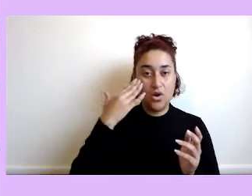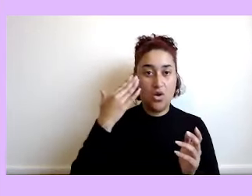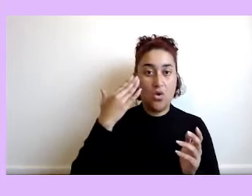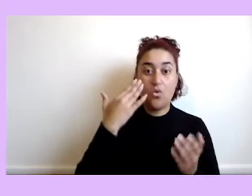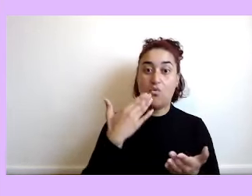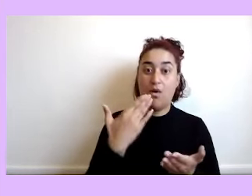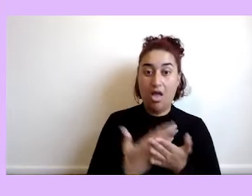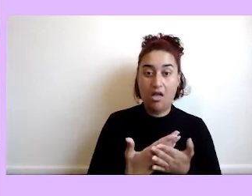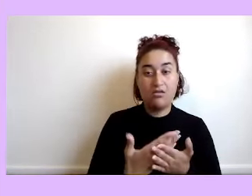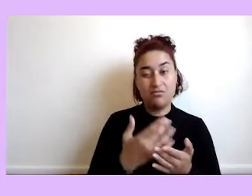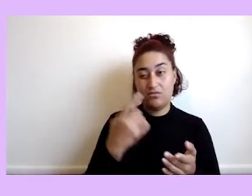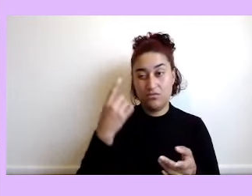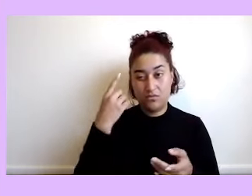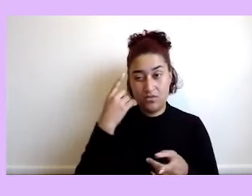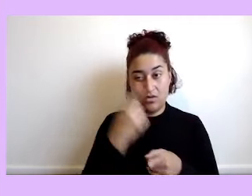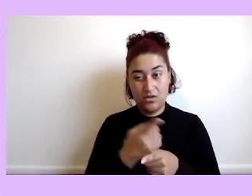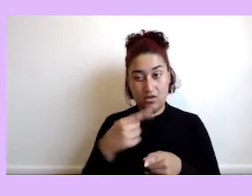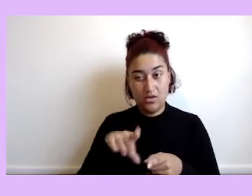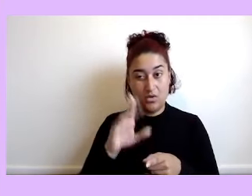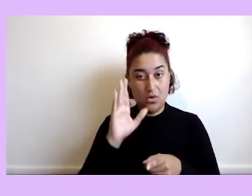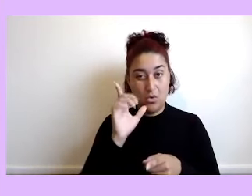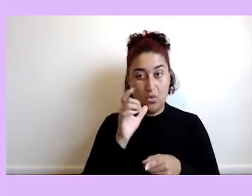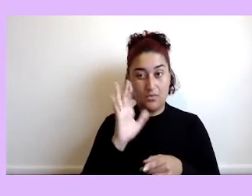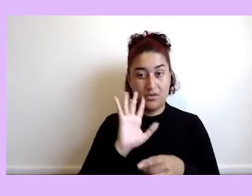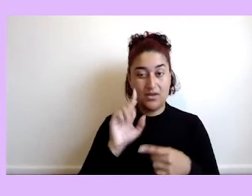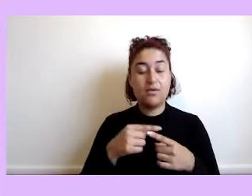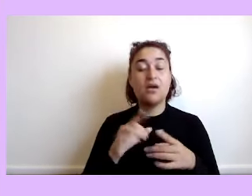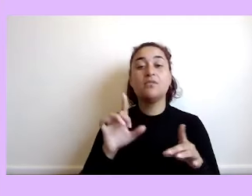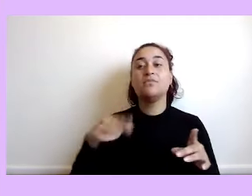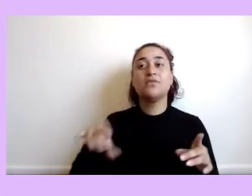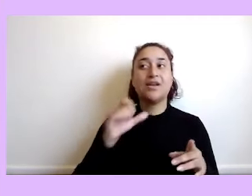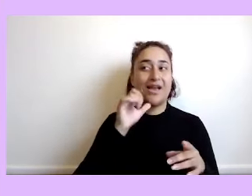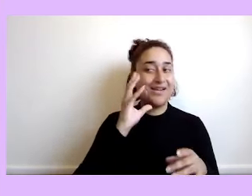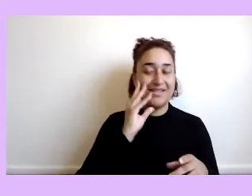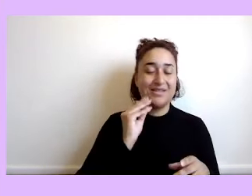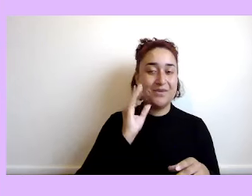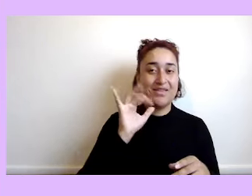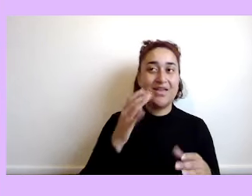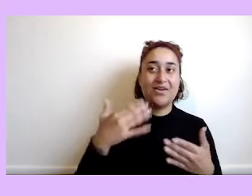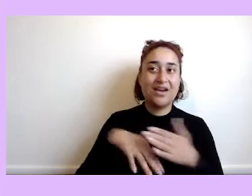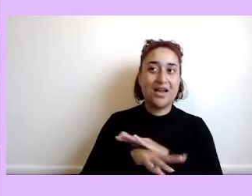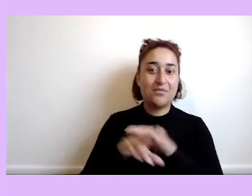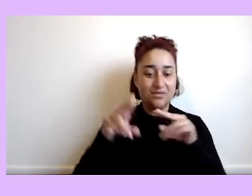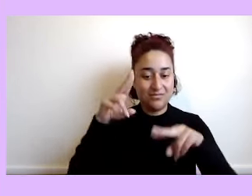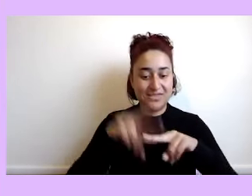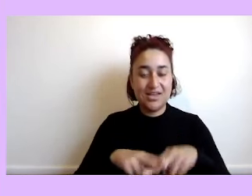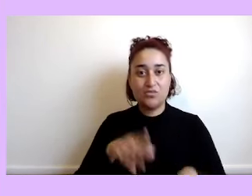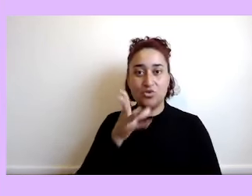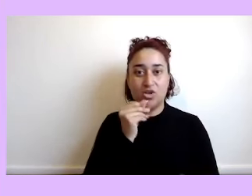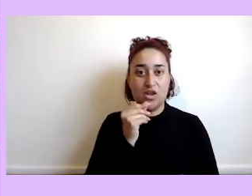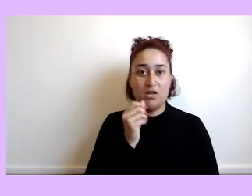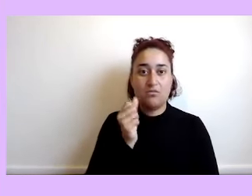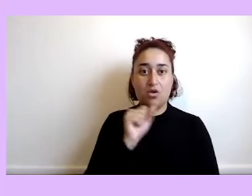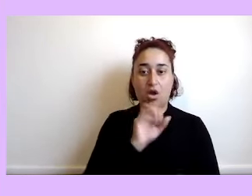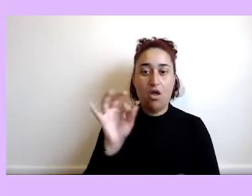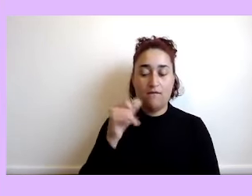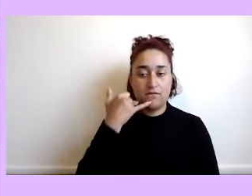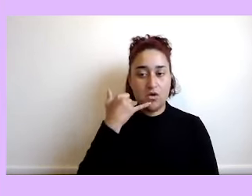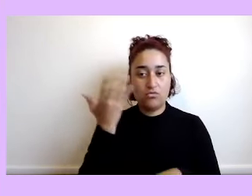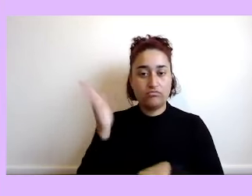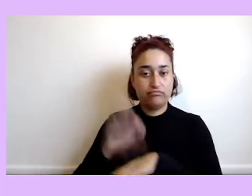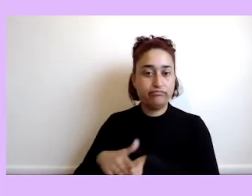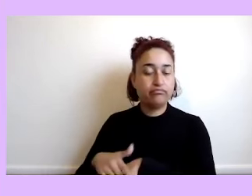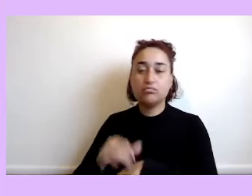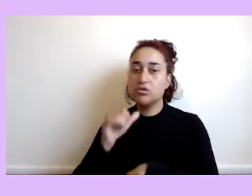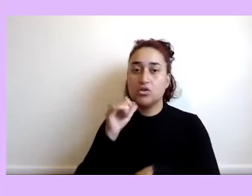right? That's not what they're gonna experience. They're gonna experience, come in, sit down, shut up, turn off your phone, yeah. You know, like don't